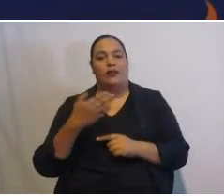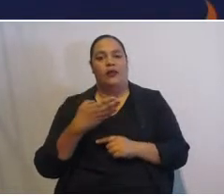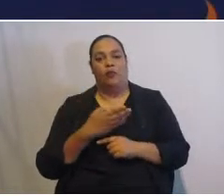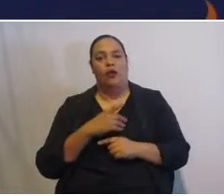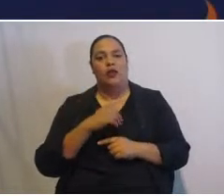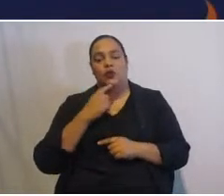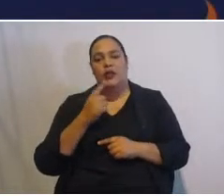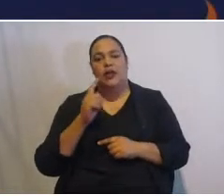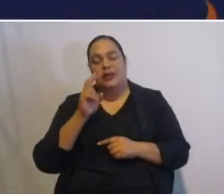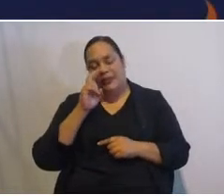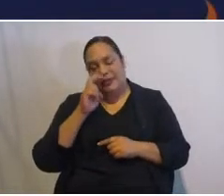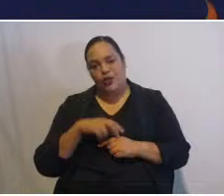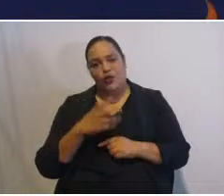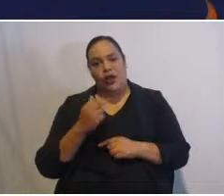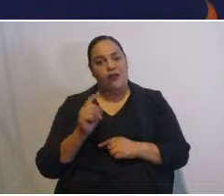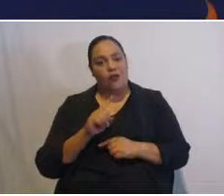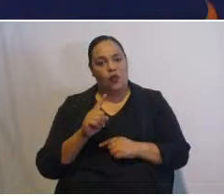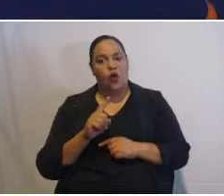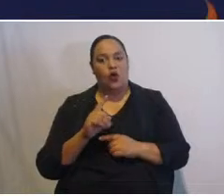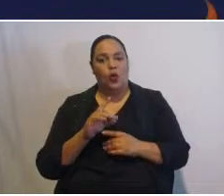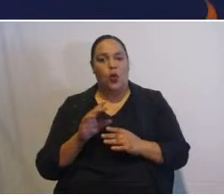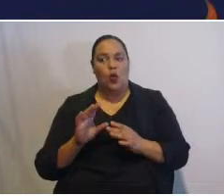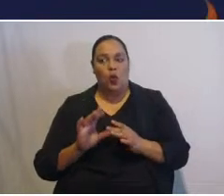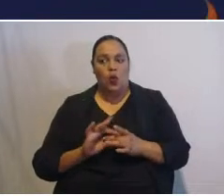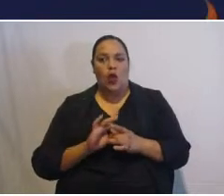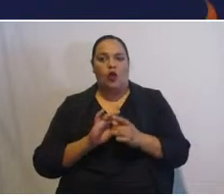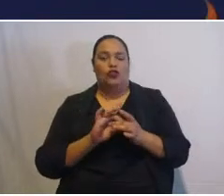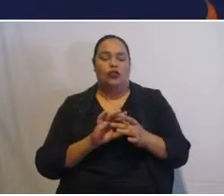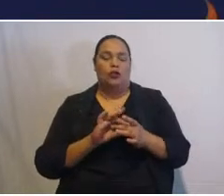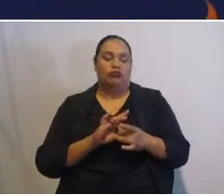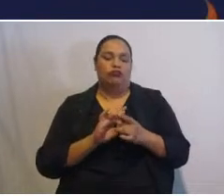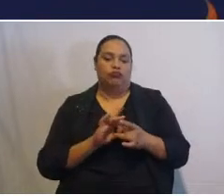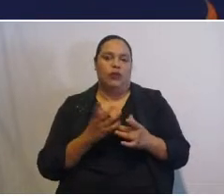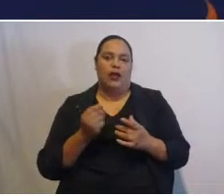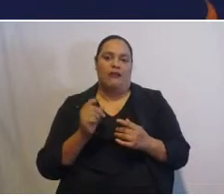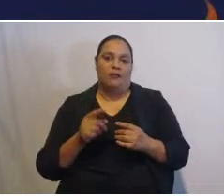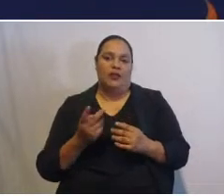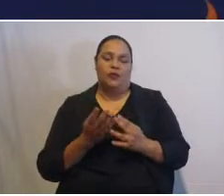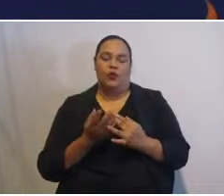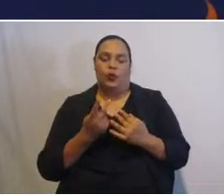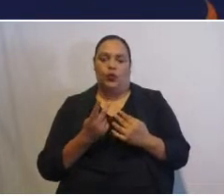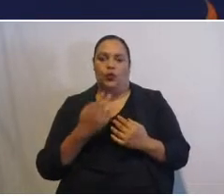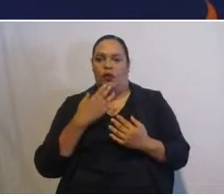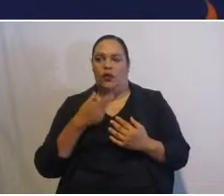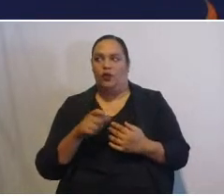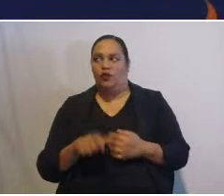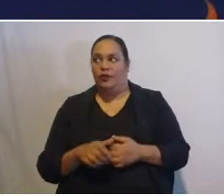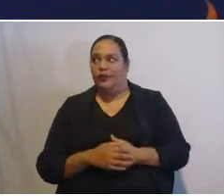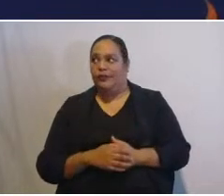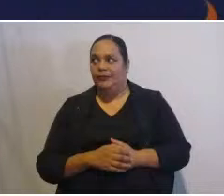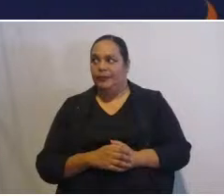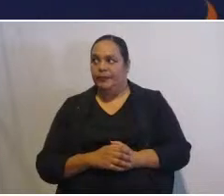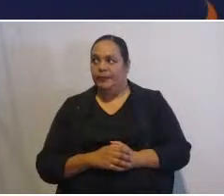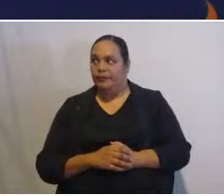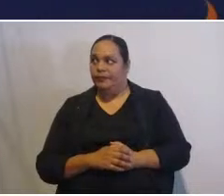there should be closer proximity between the two. Thanks, Chair.